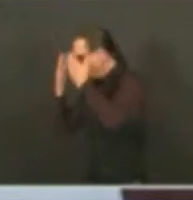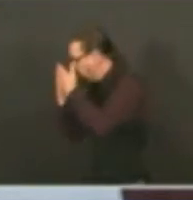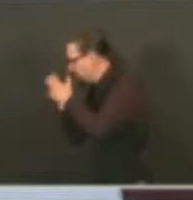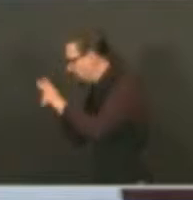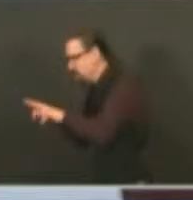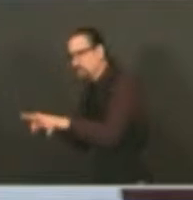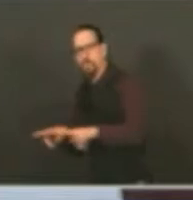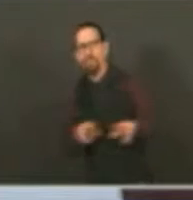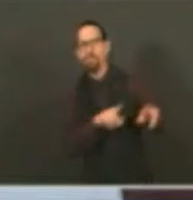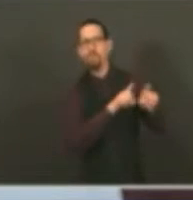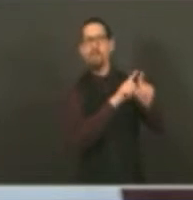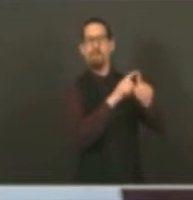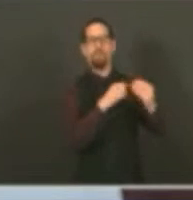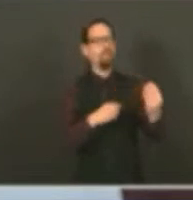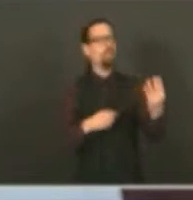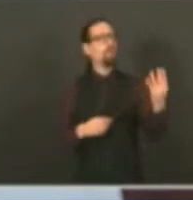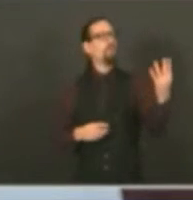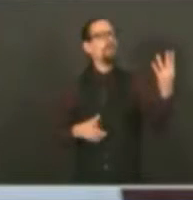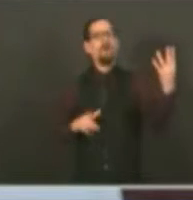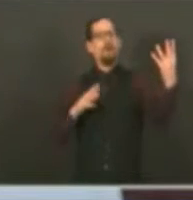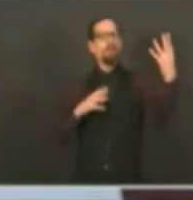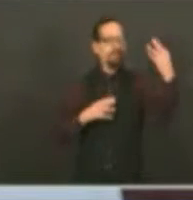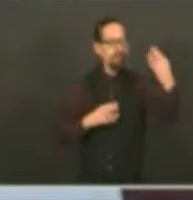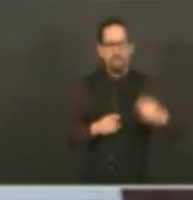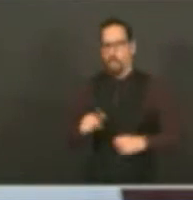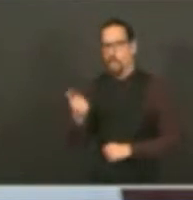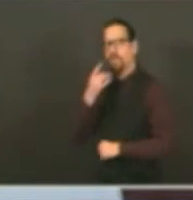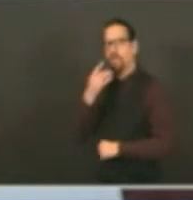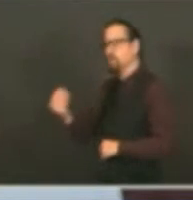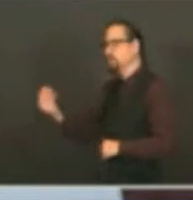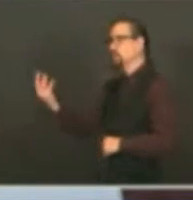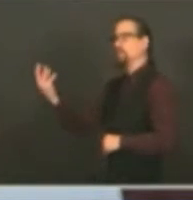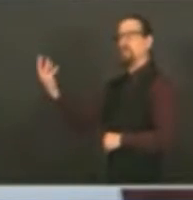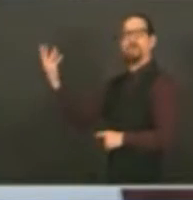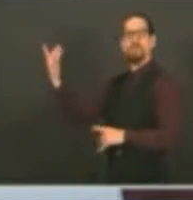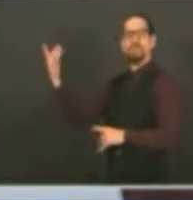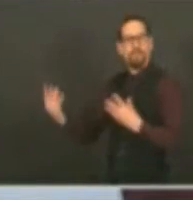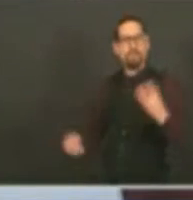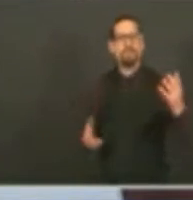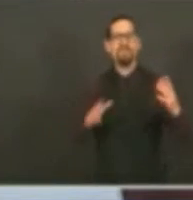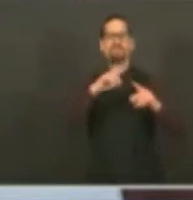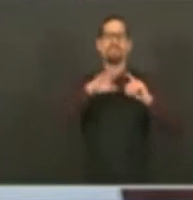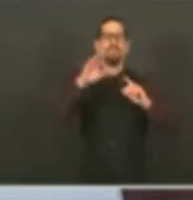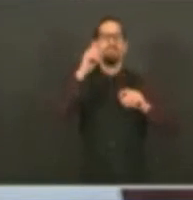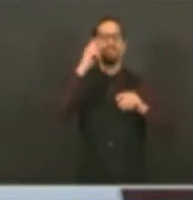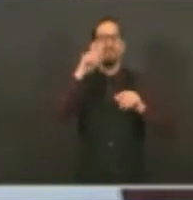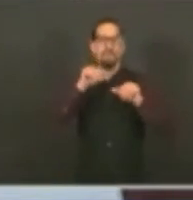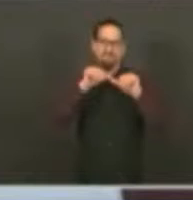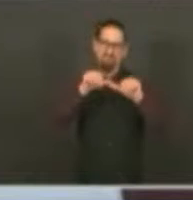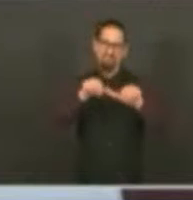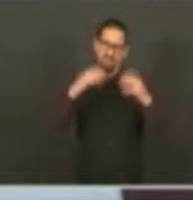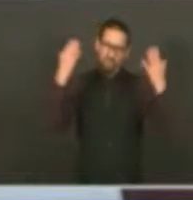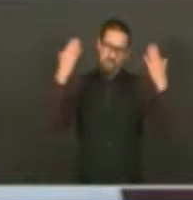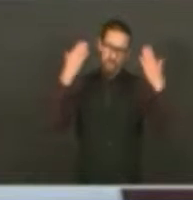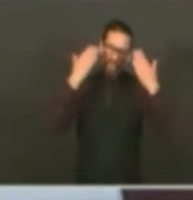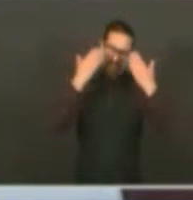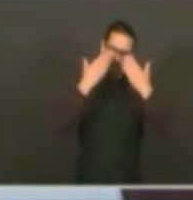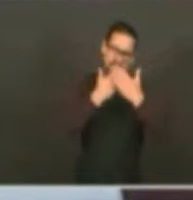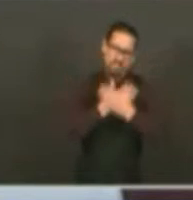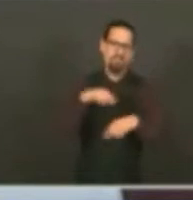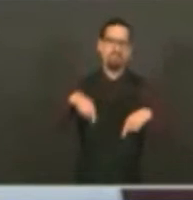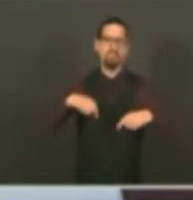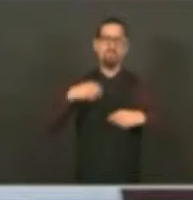year. 2020 has been a dark year. It's been the hardest year of your life for a lot of